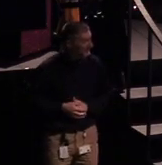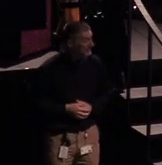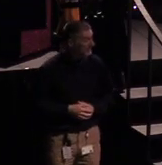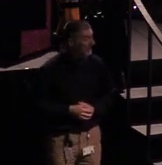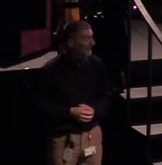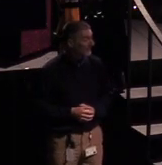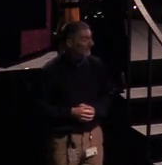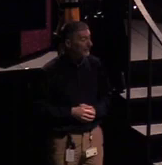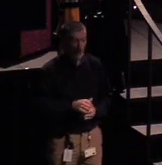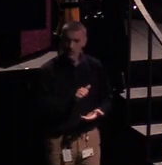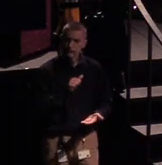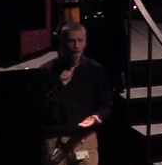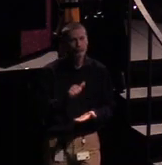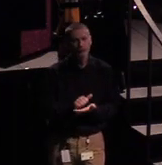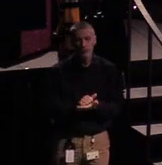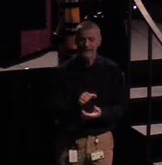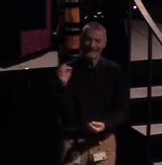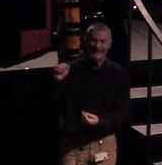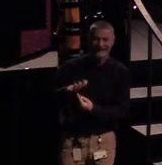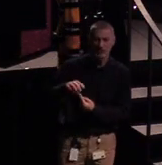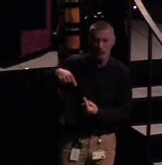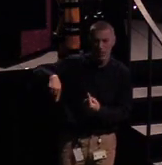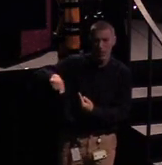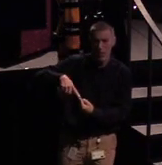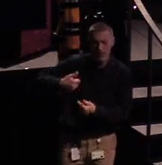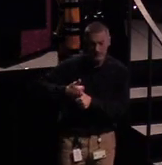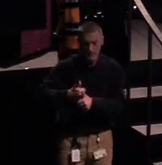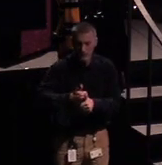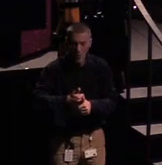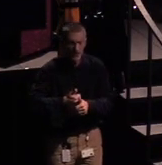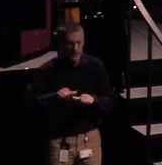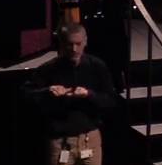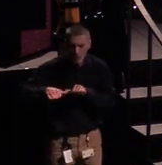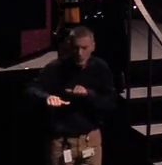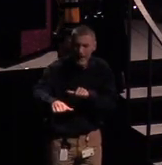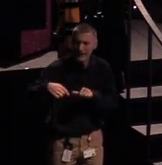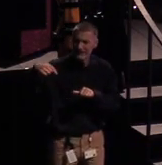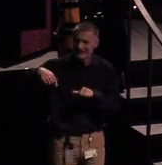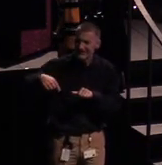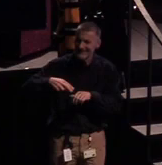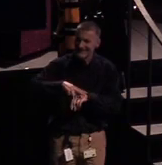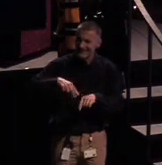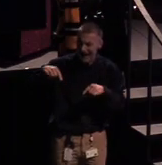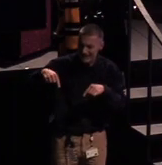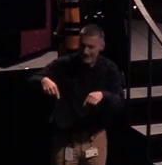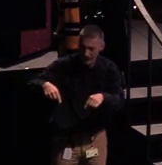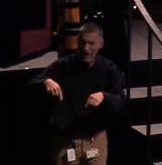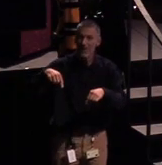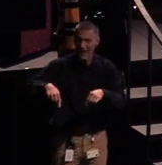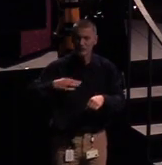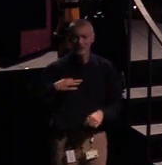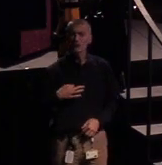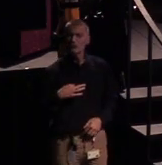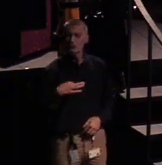is absolutely essential that the people supporting and programming work that happens in our spaces are